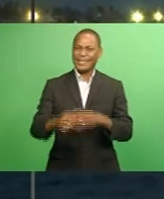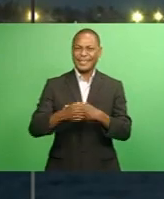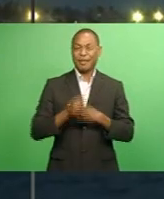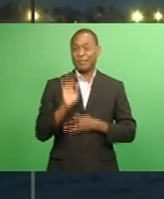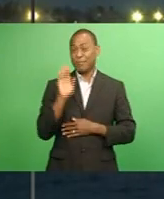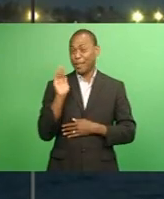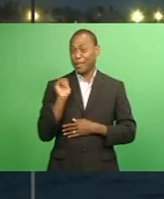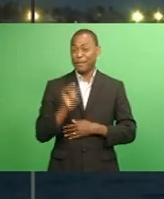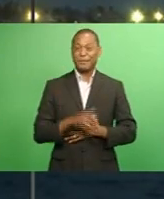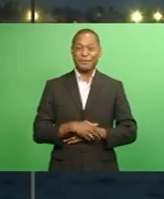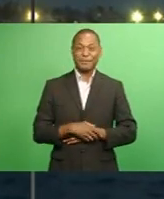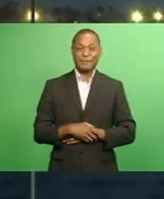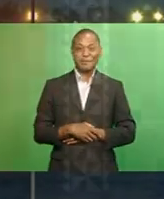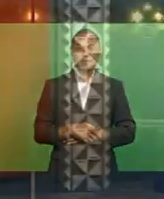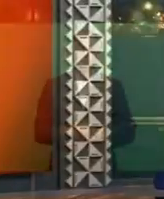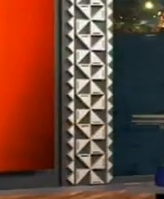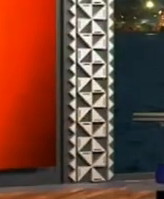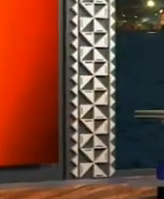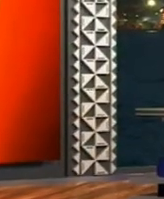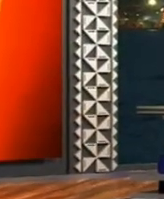Motemanda.